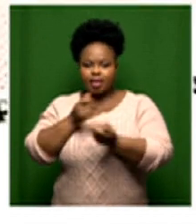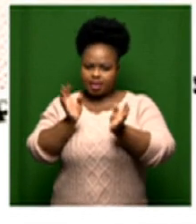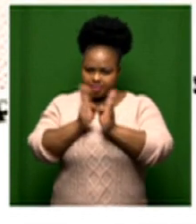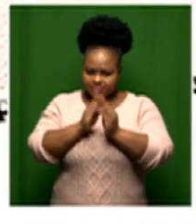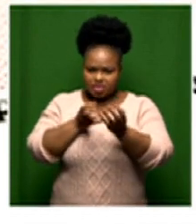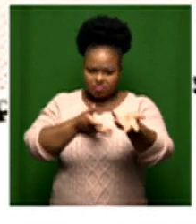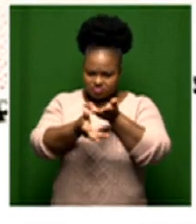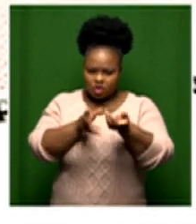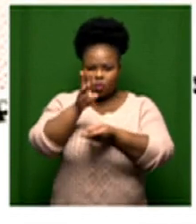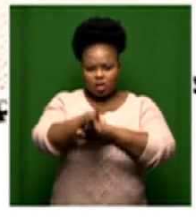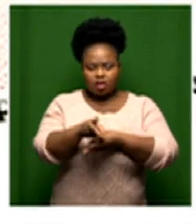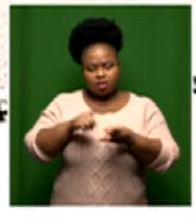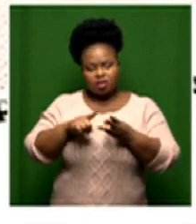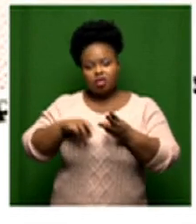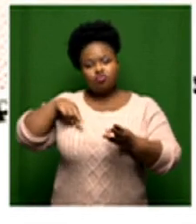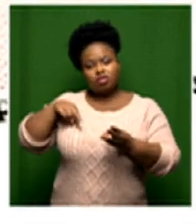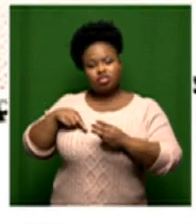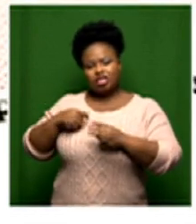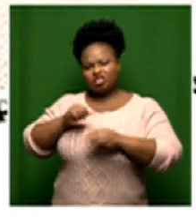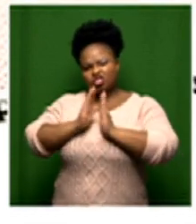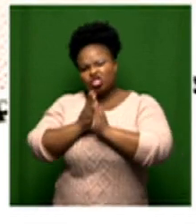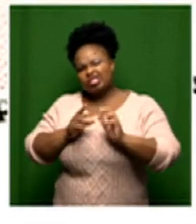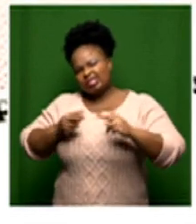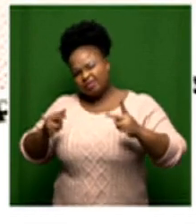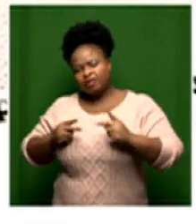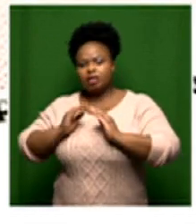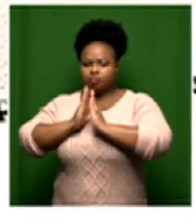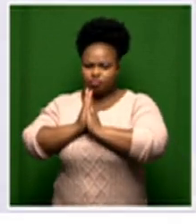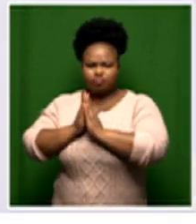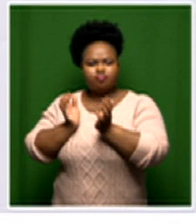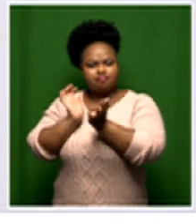already had a meeting with religious leaders. We've already had a meeting with